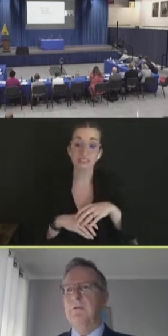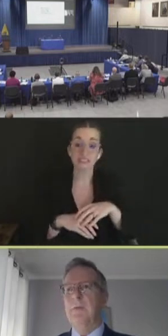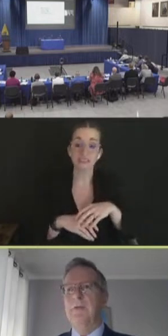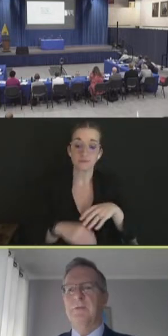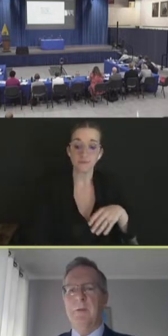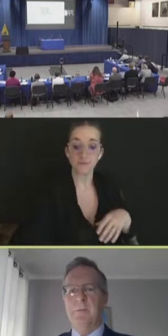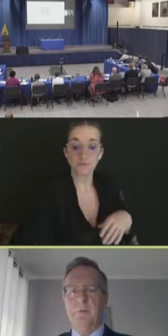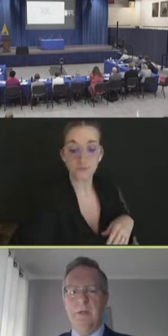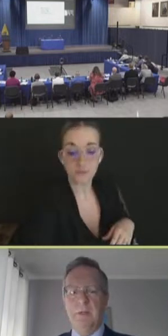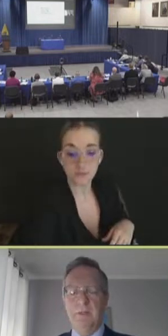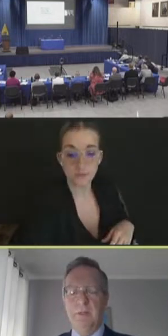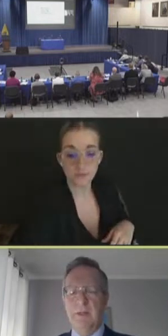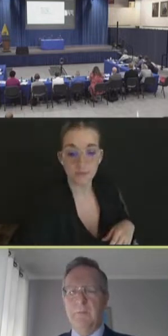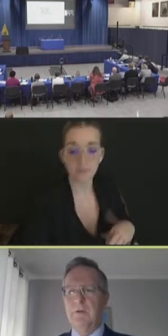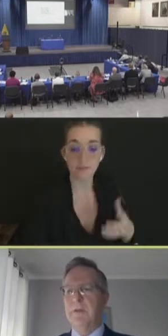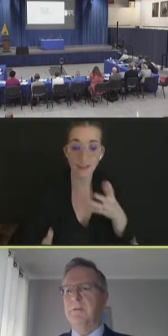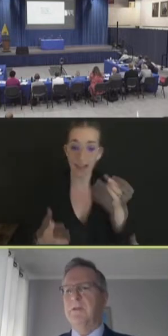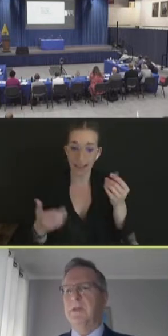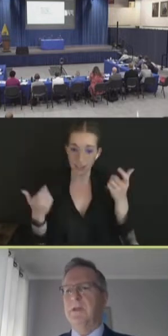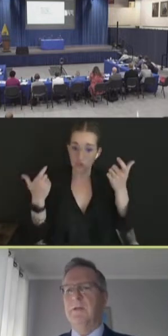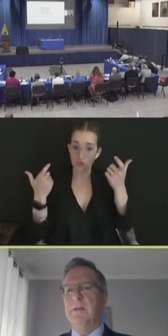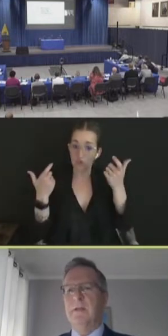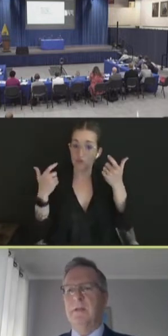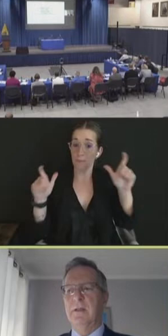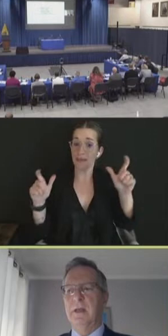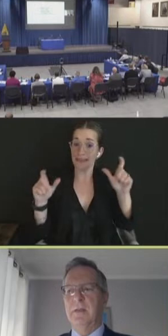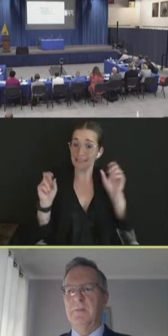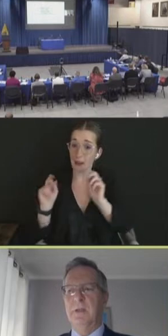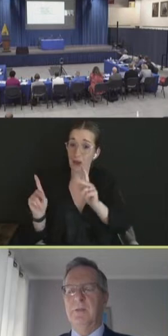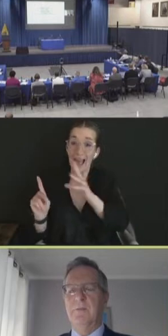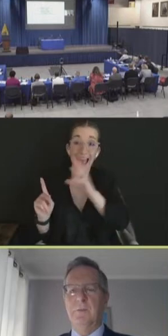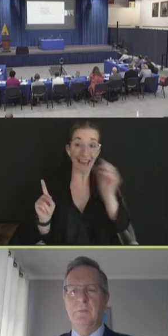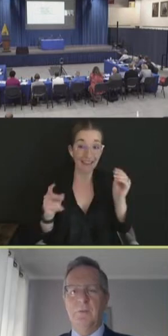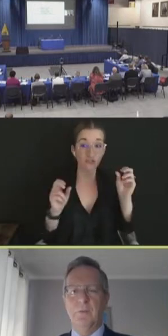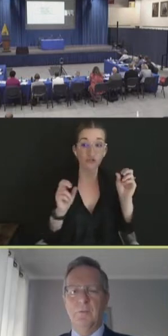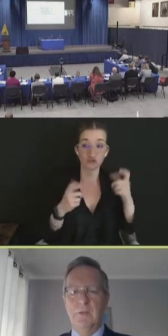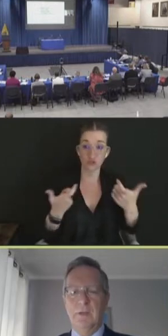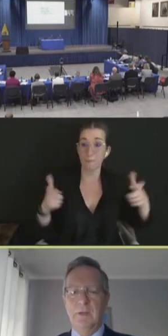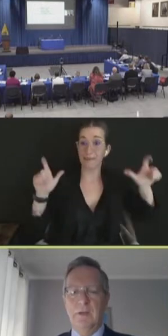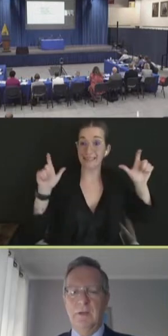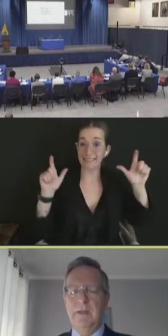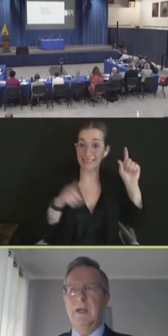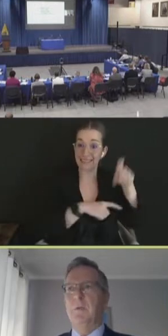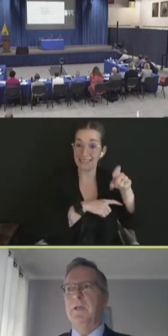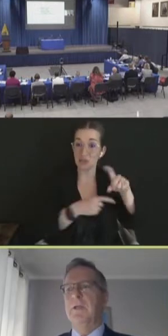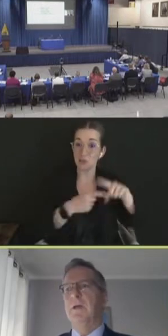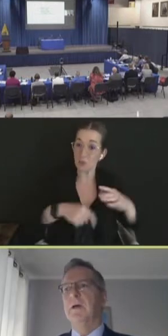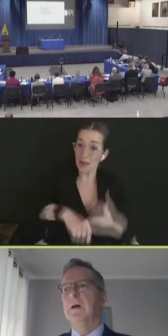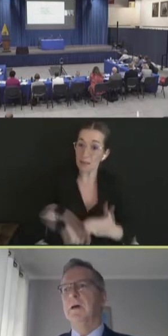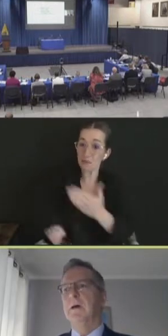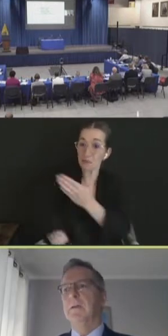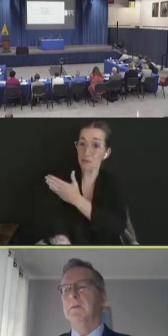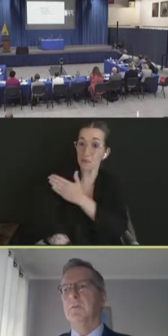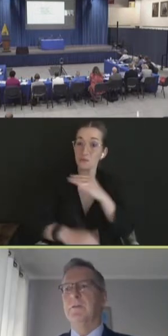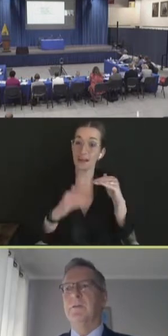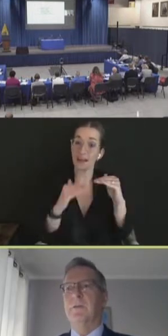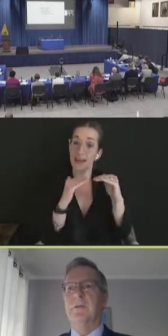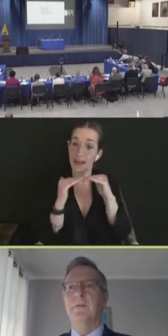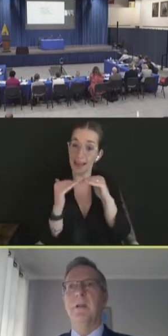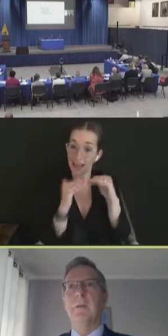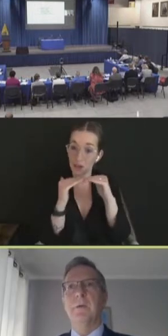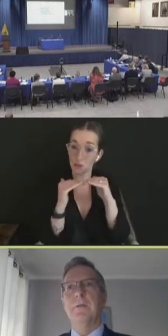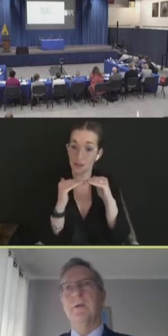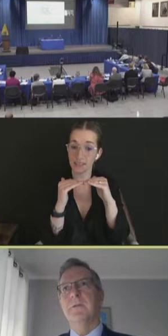A tremendous opportunity and tremendous need in that space to improve the equity that's present